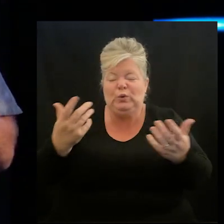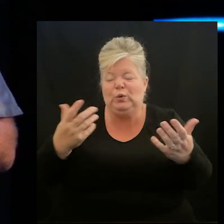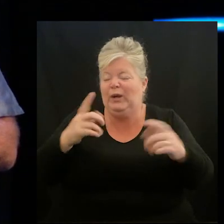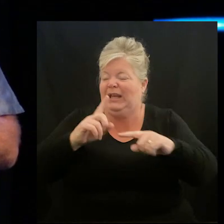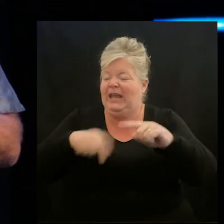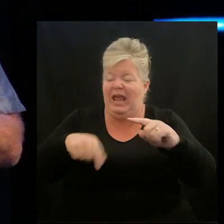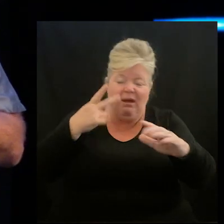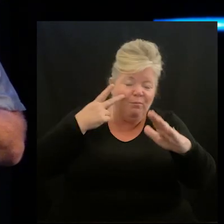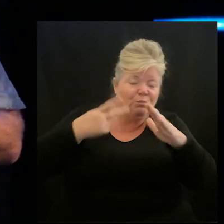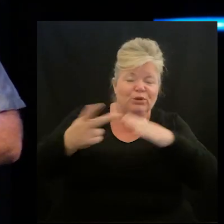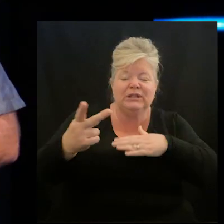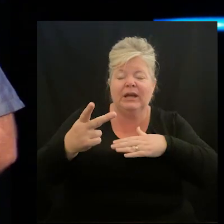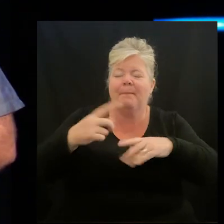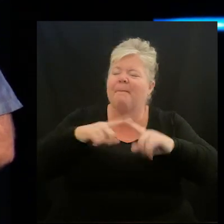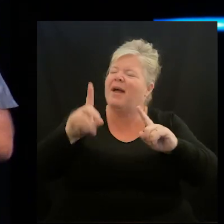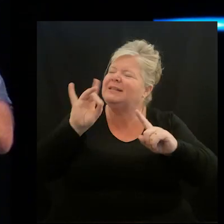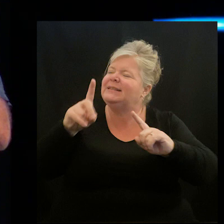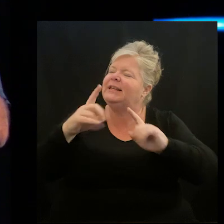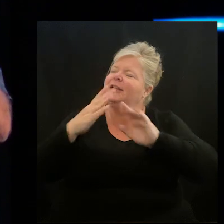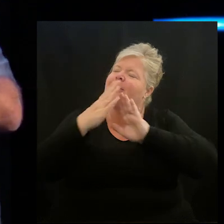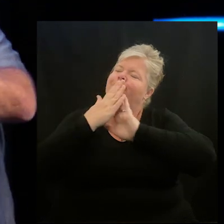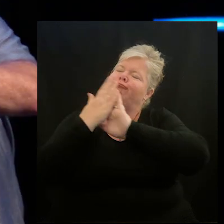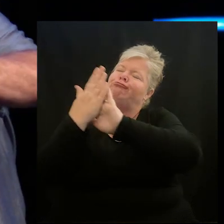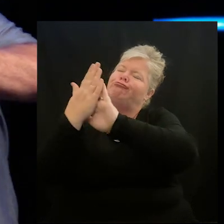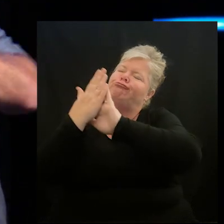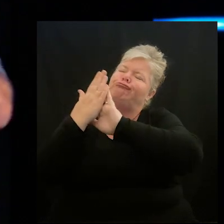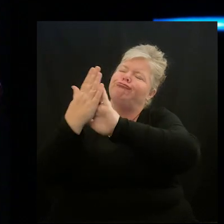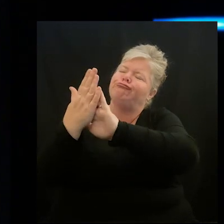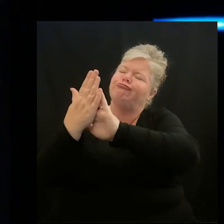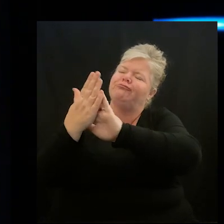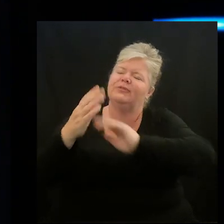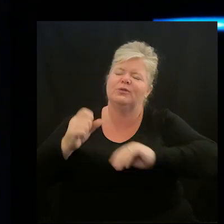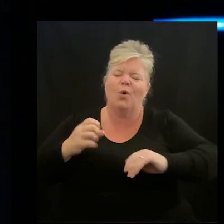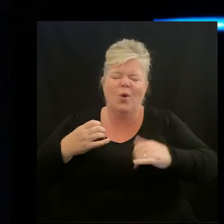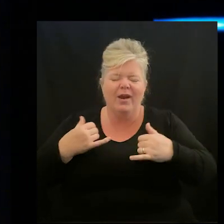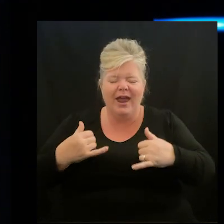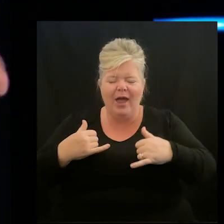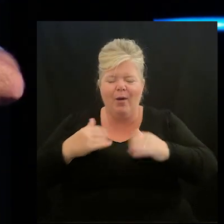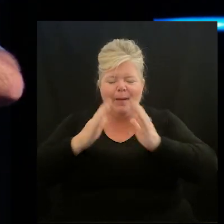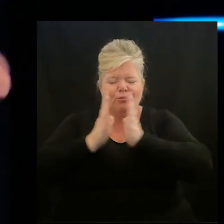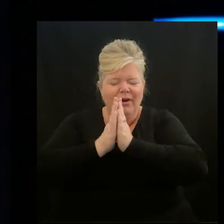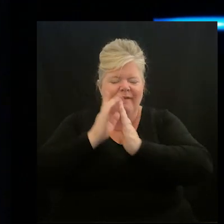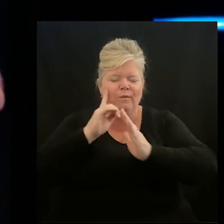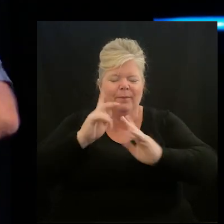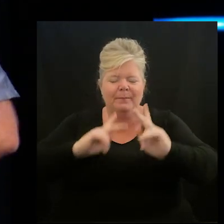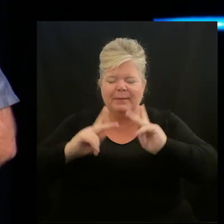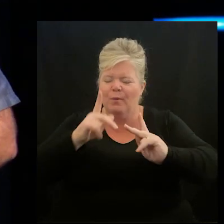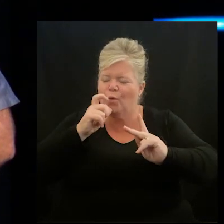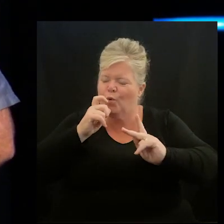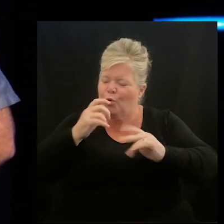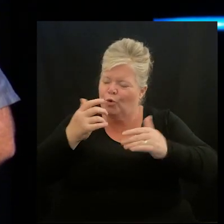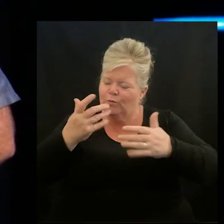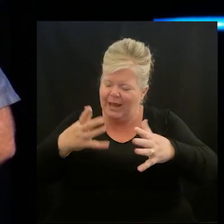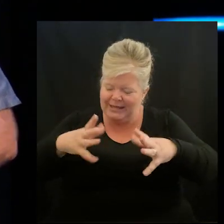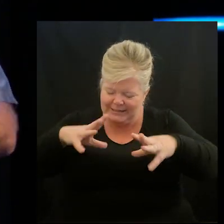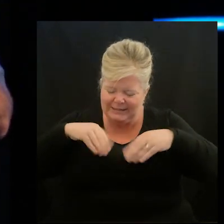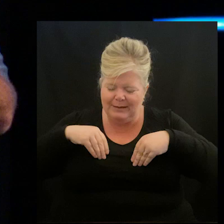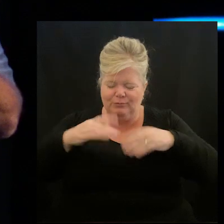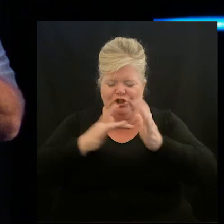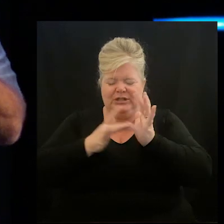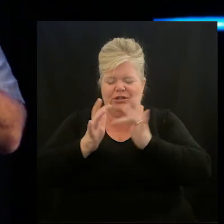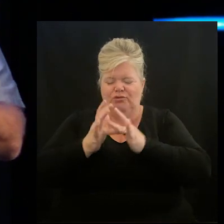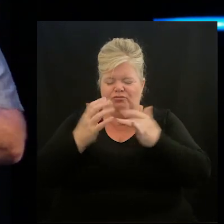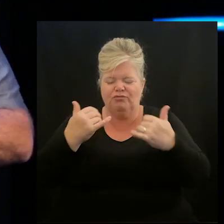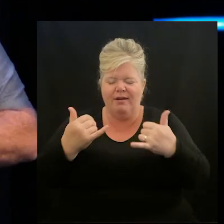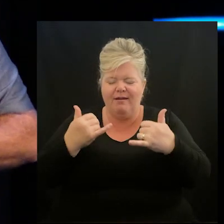And in those moments, they were able to lean into you. And today, God, I pray specifically for those that are saying yes to you. We